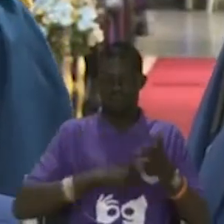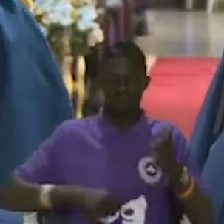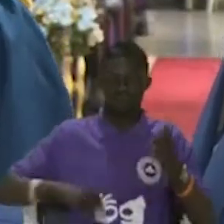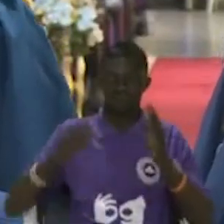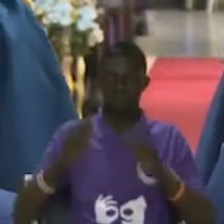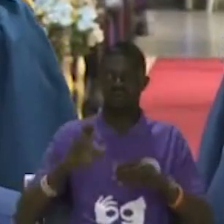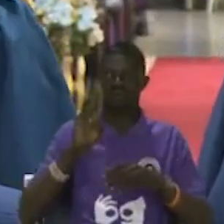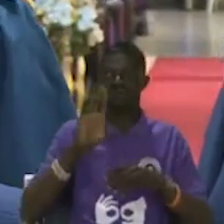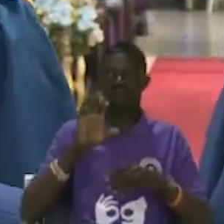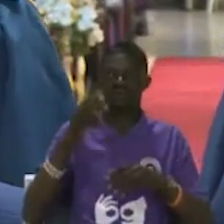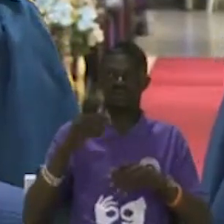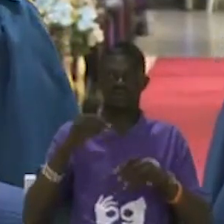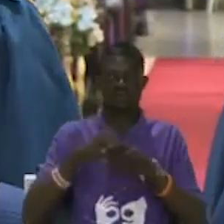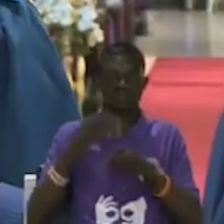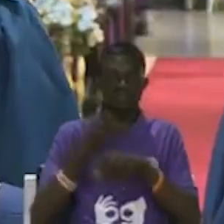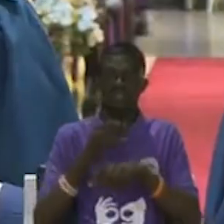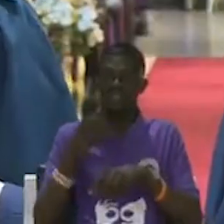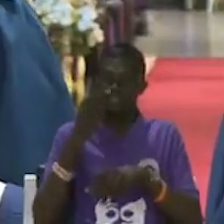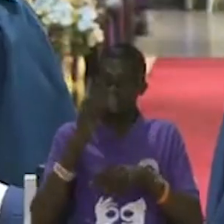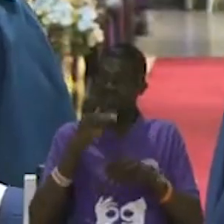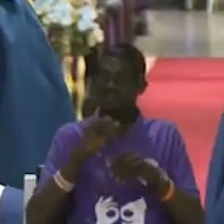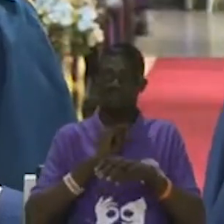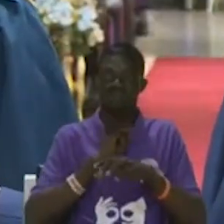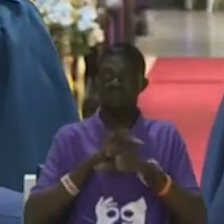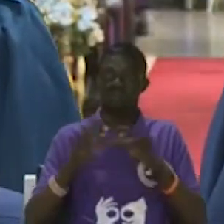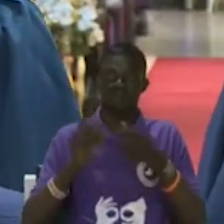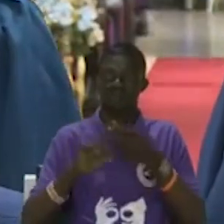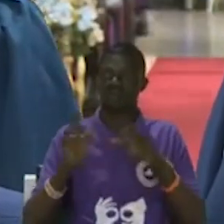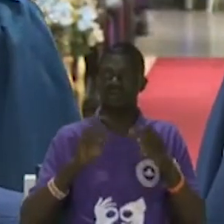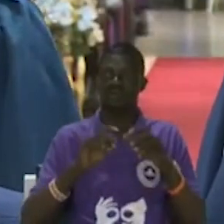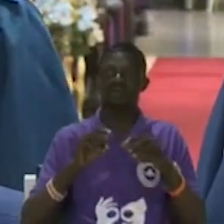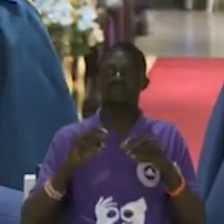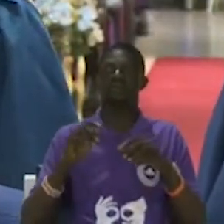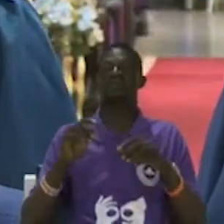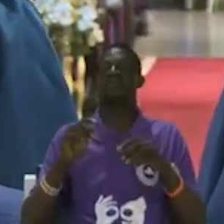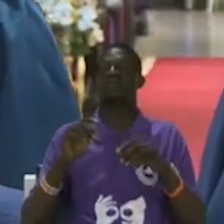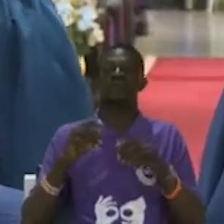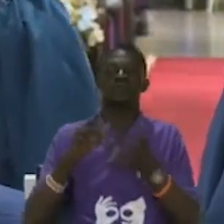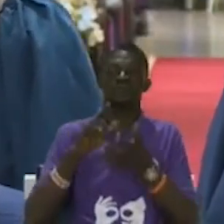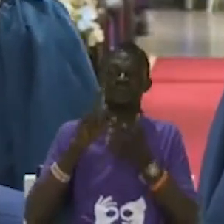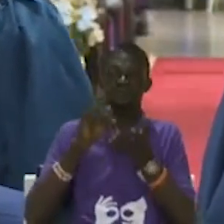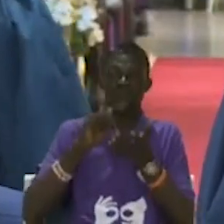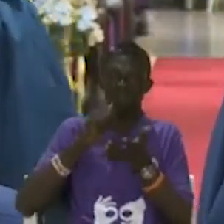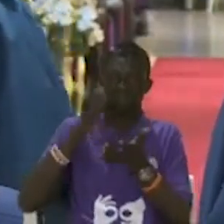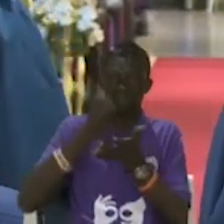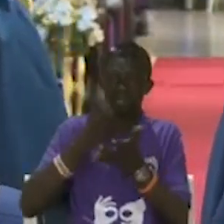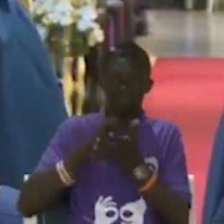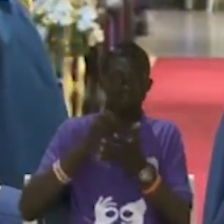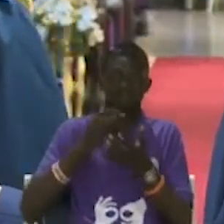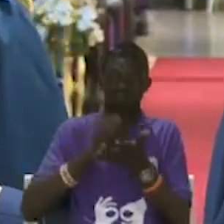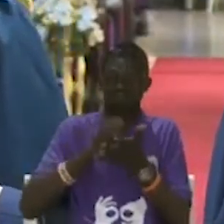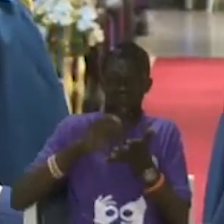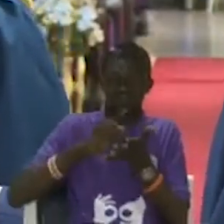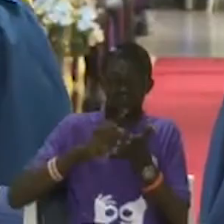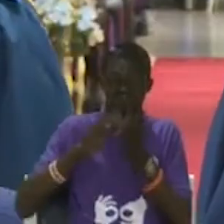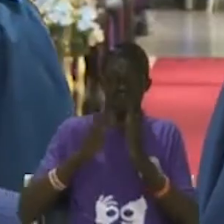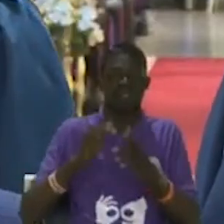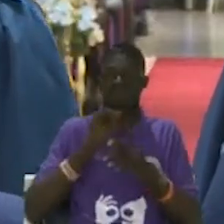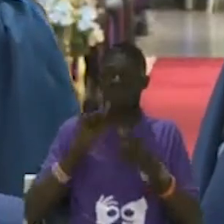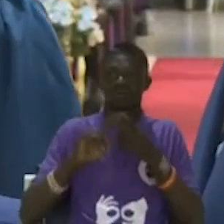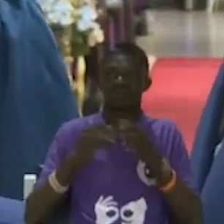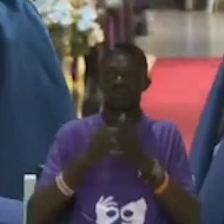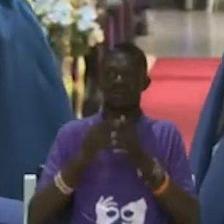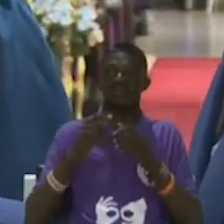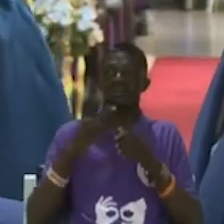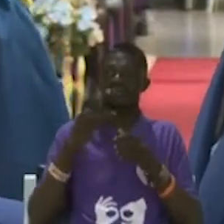UCH Ibadan. I told him I don't want to take chemotherapy again, that I am so tired. I told him what can be done, what can we do about